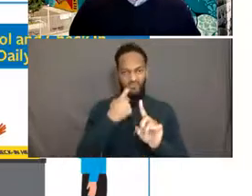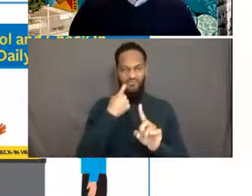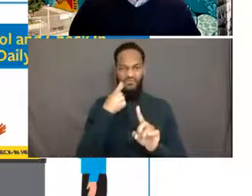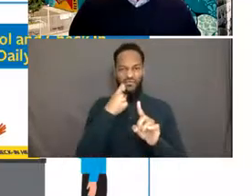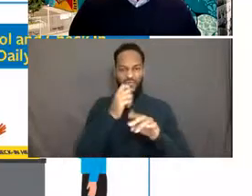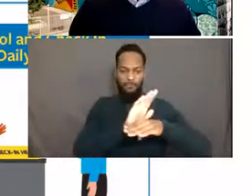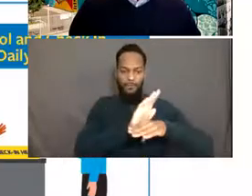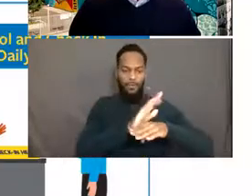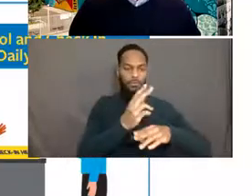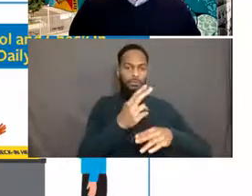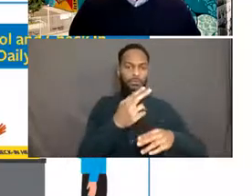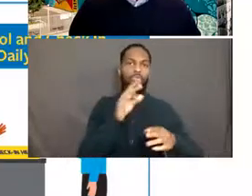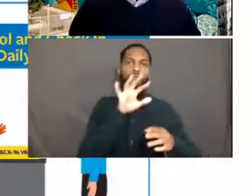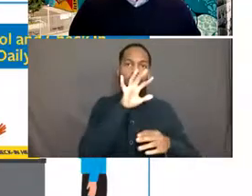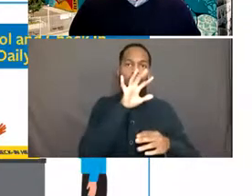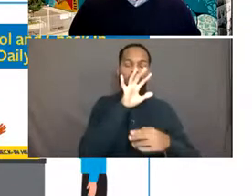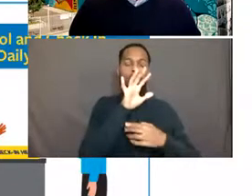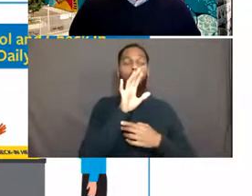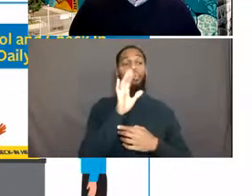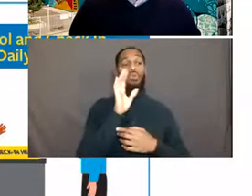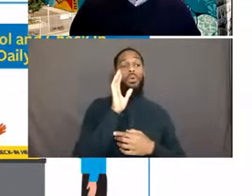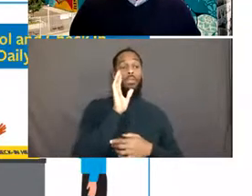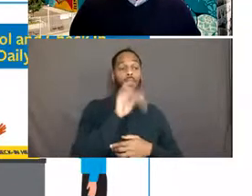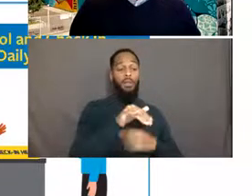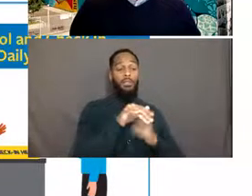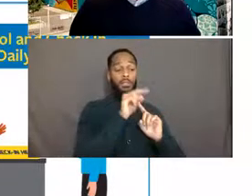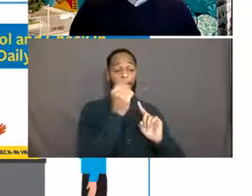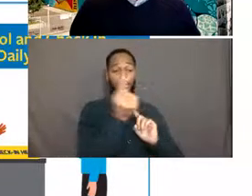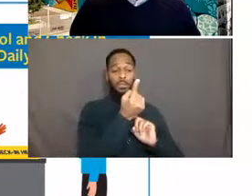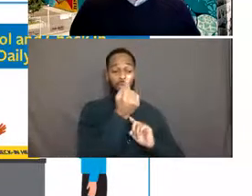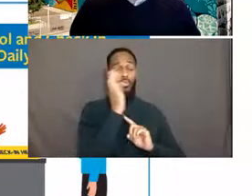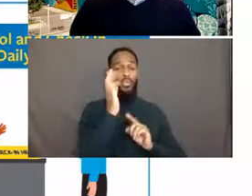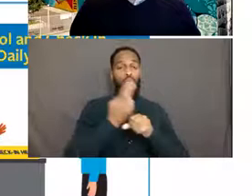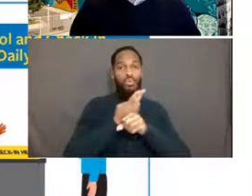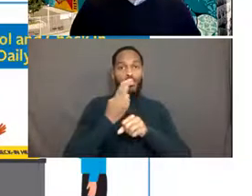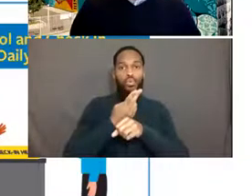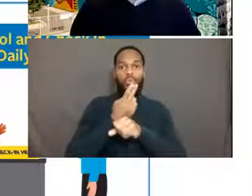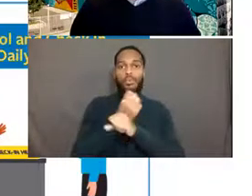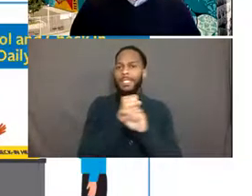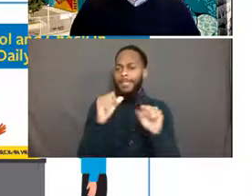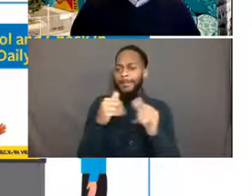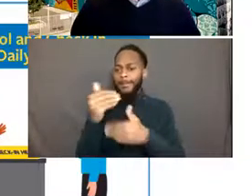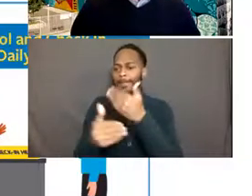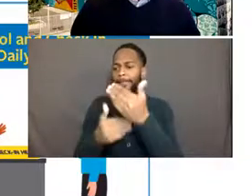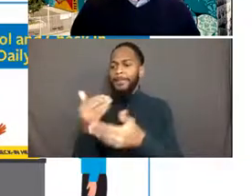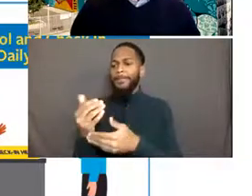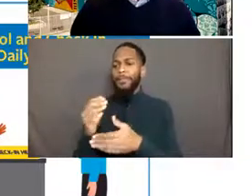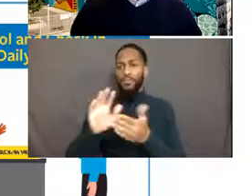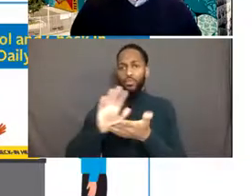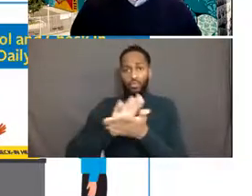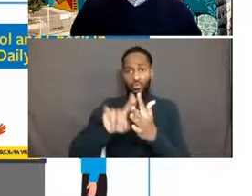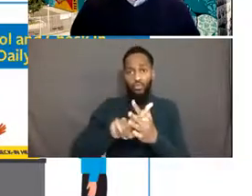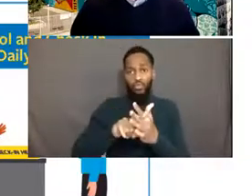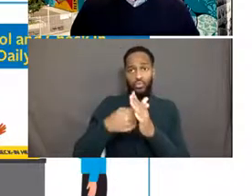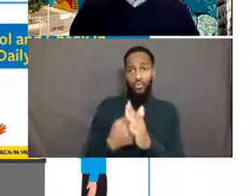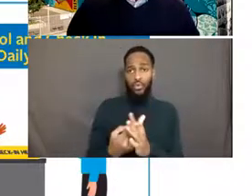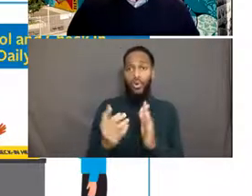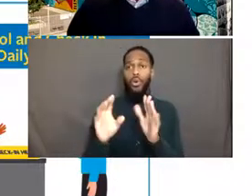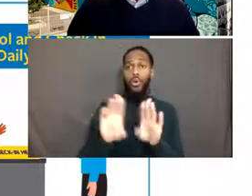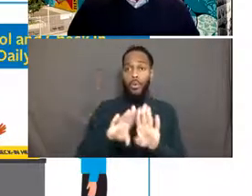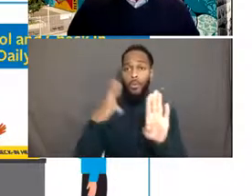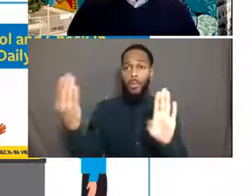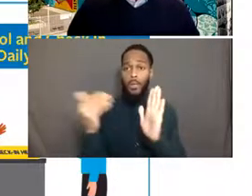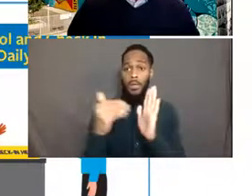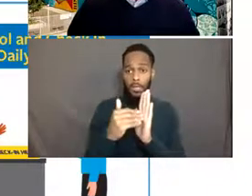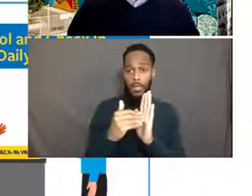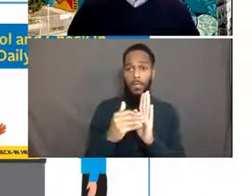that we're going to be using as part of our Safe Steps to Safe Schools reopening. to get students and staff and